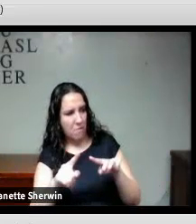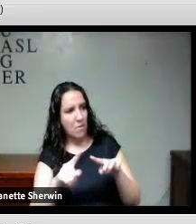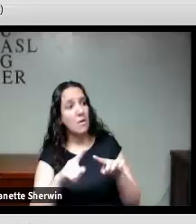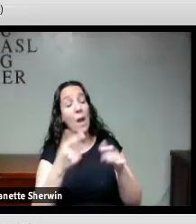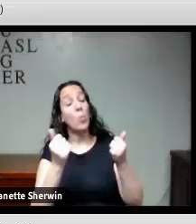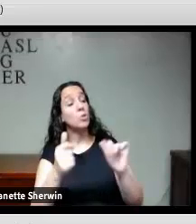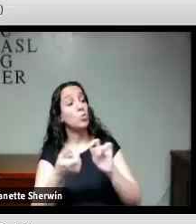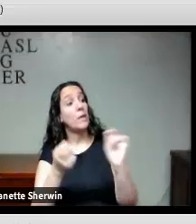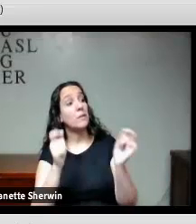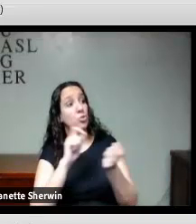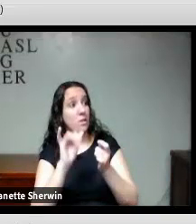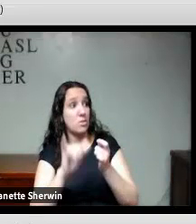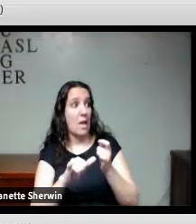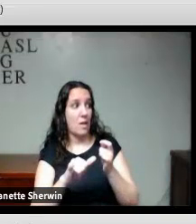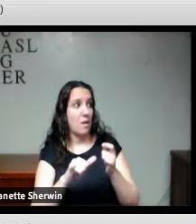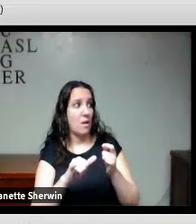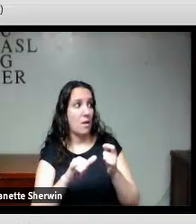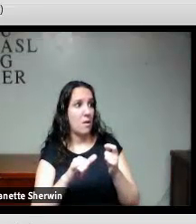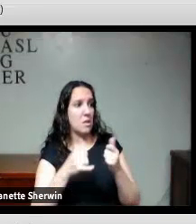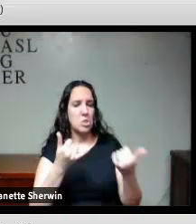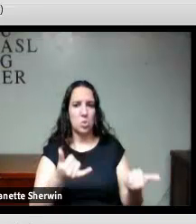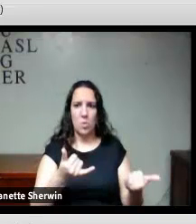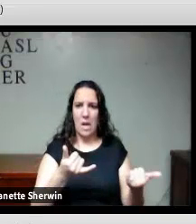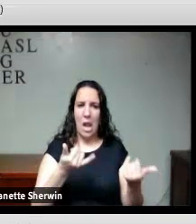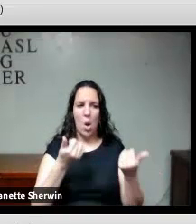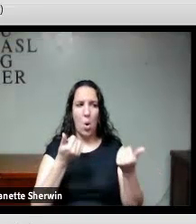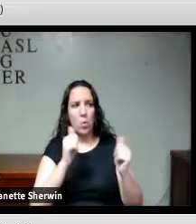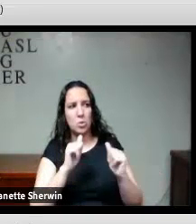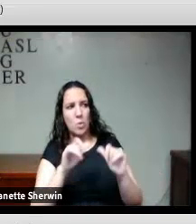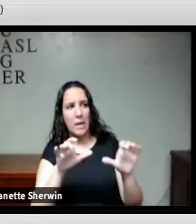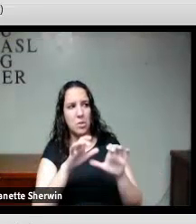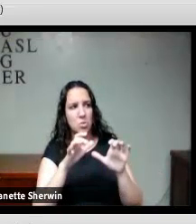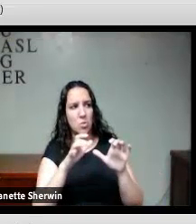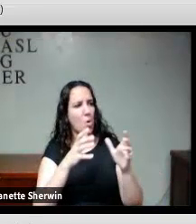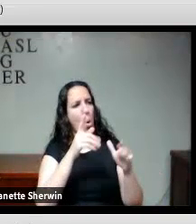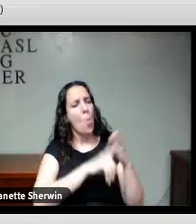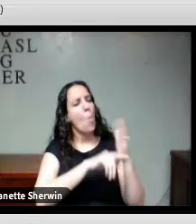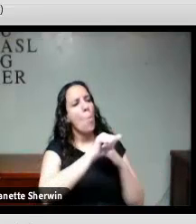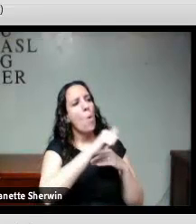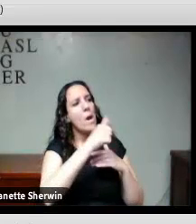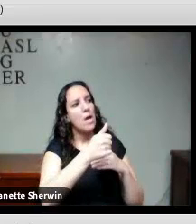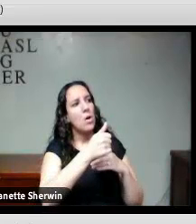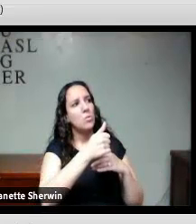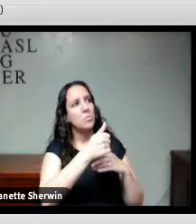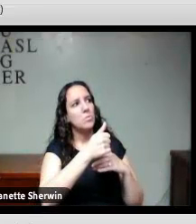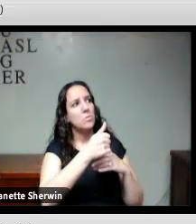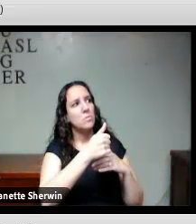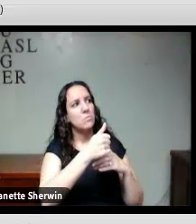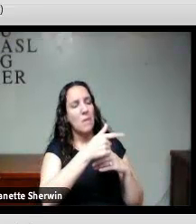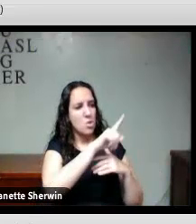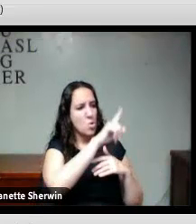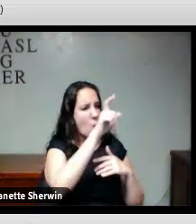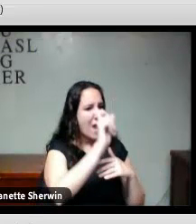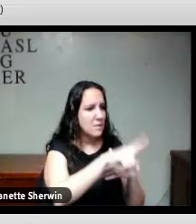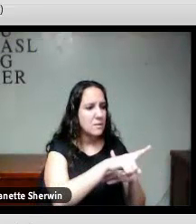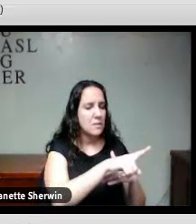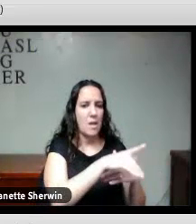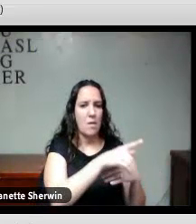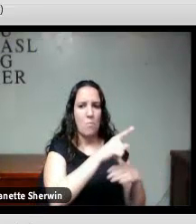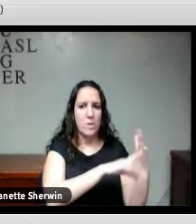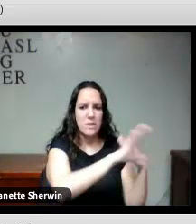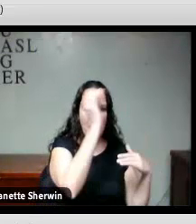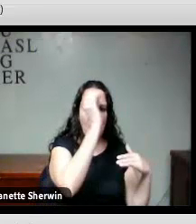that. And now we're thinking about doing this. What problems do you see might happen there? And you tap into them as a resource. Oh my goodness, that's really opening